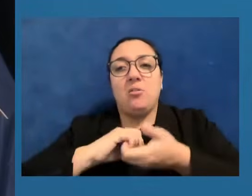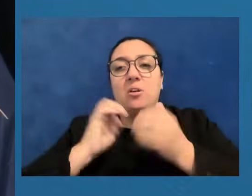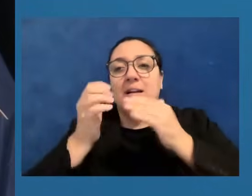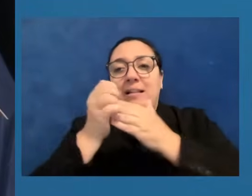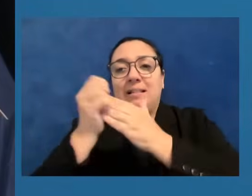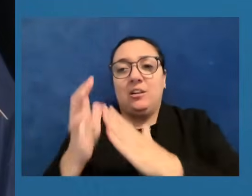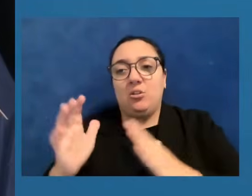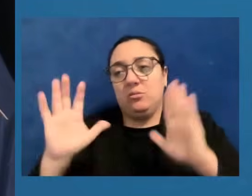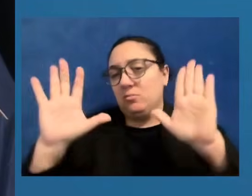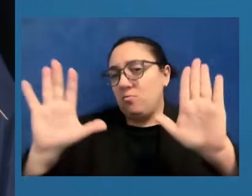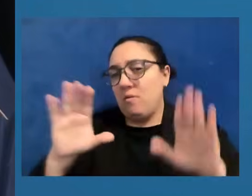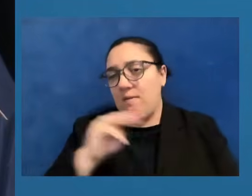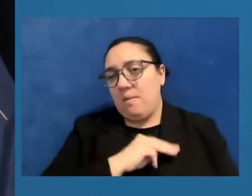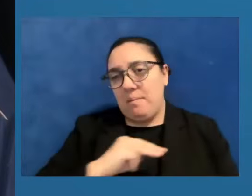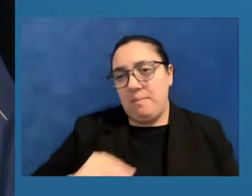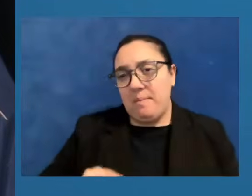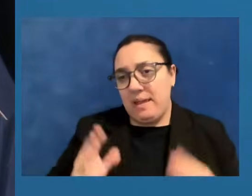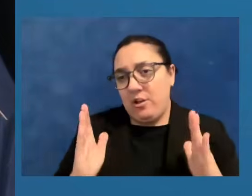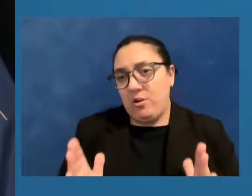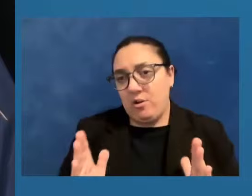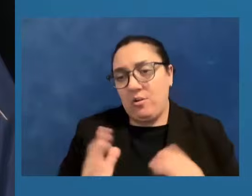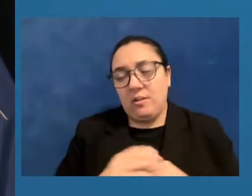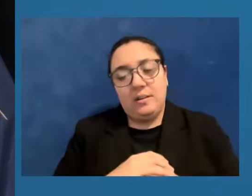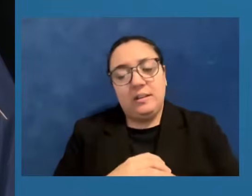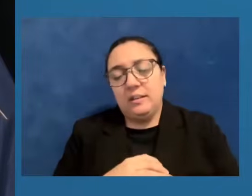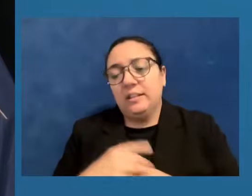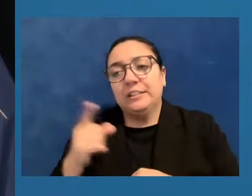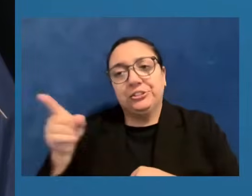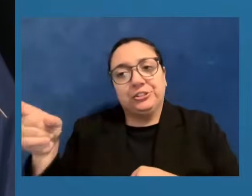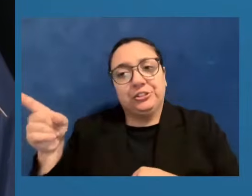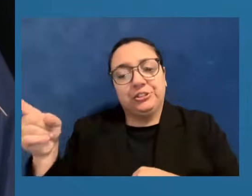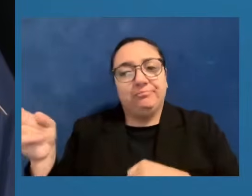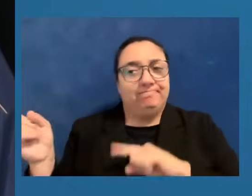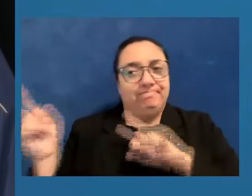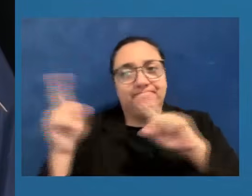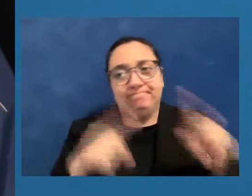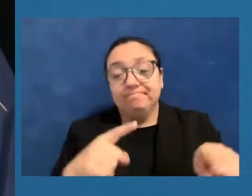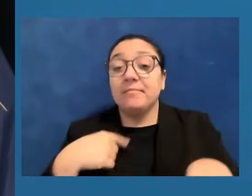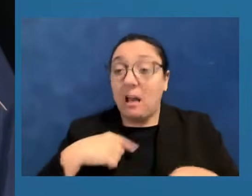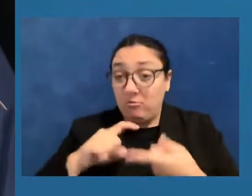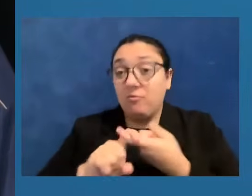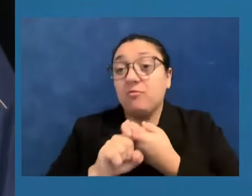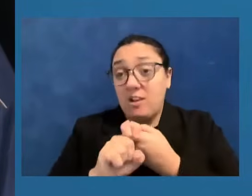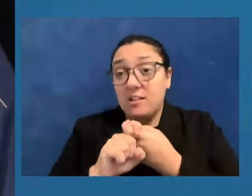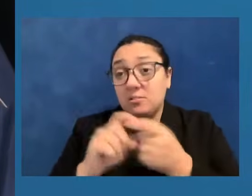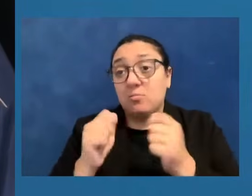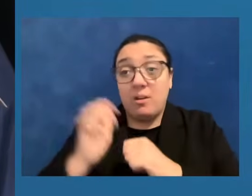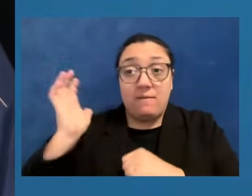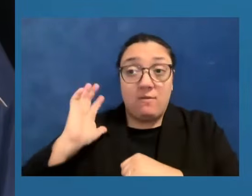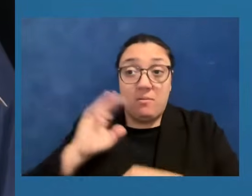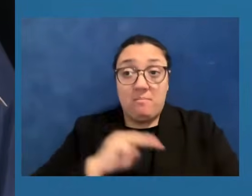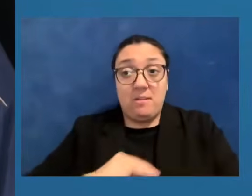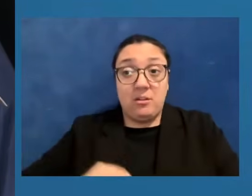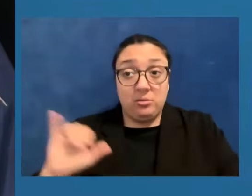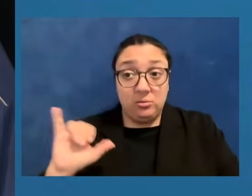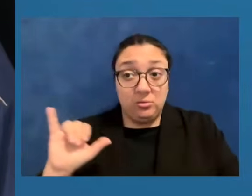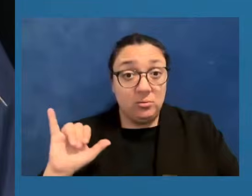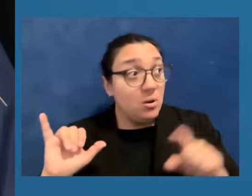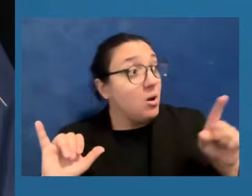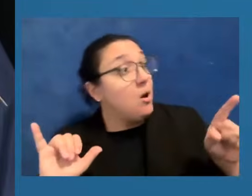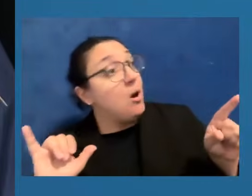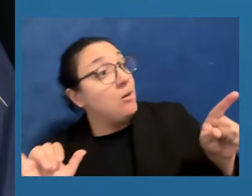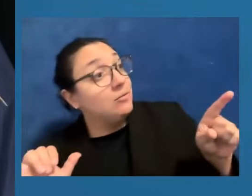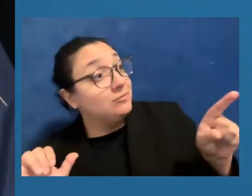mayor. She stepped in. I was very good friends with your former mayor as well. So Noam here? Noam's here. How are you?